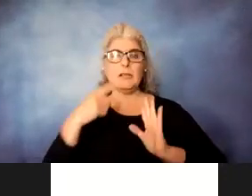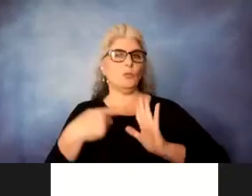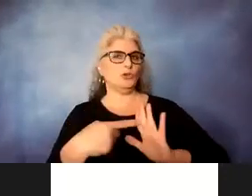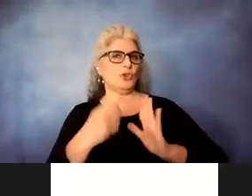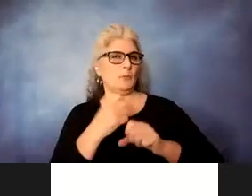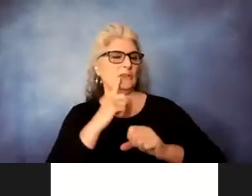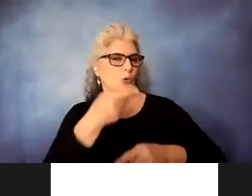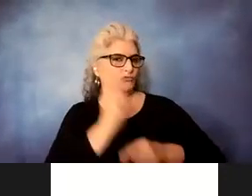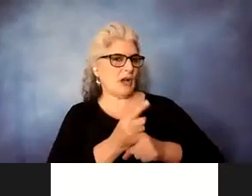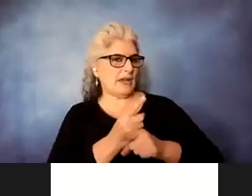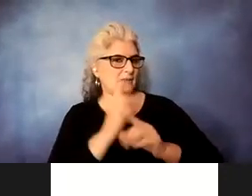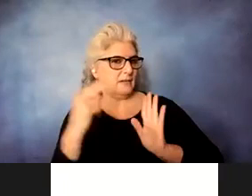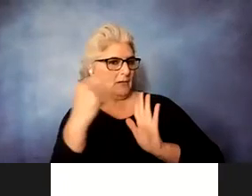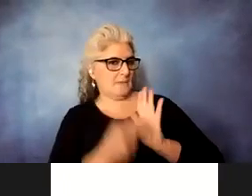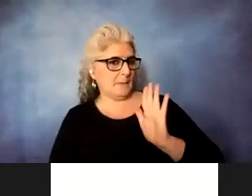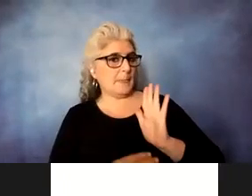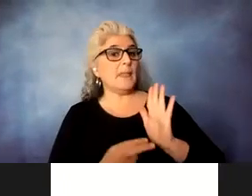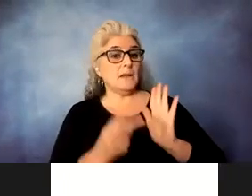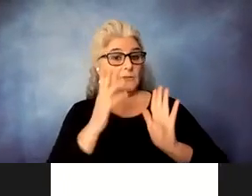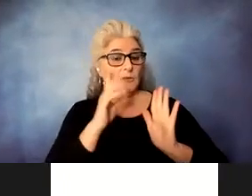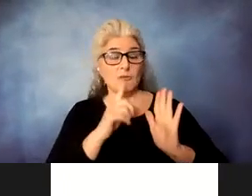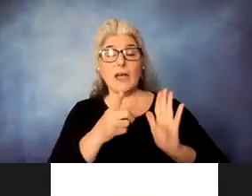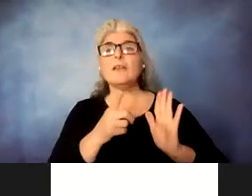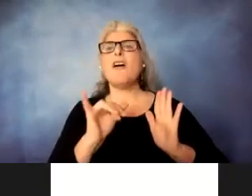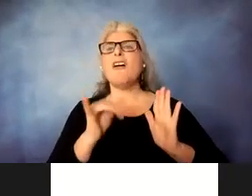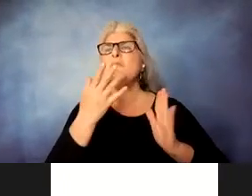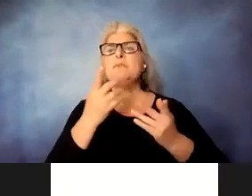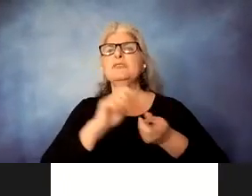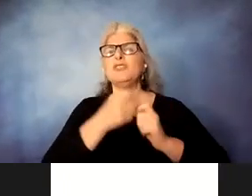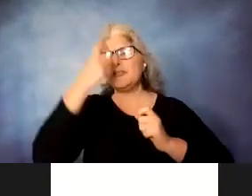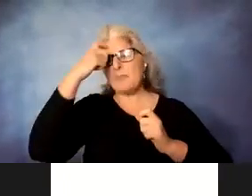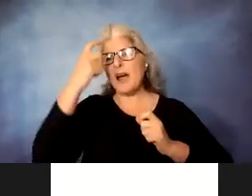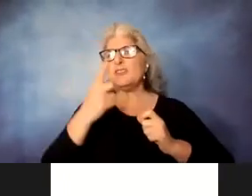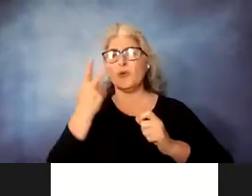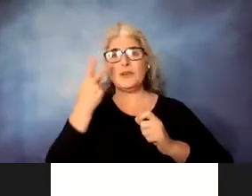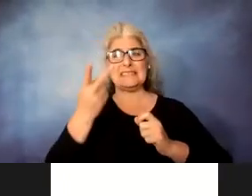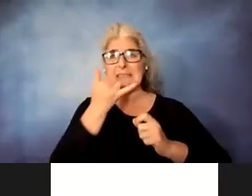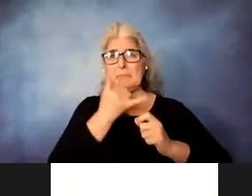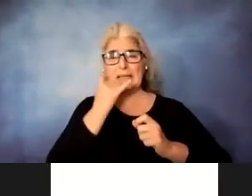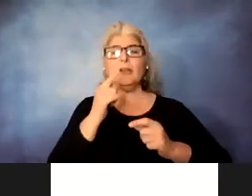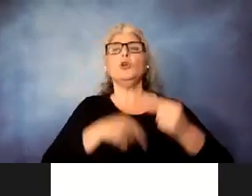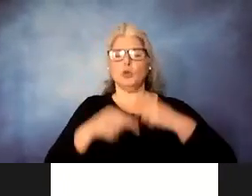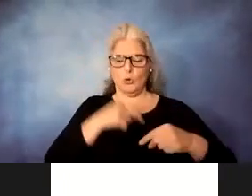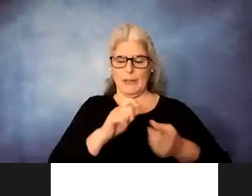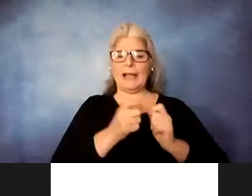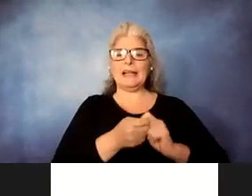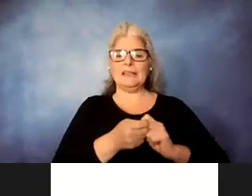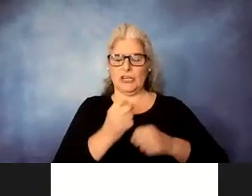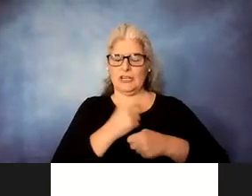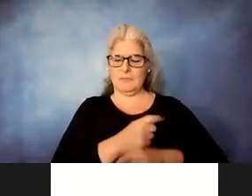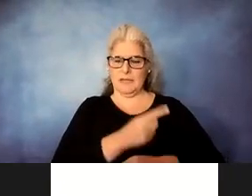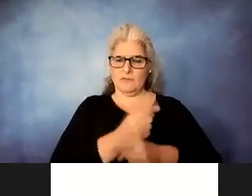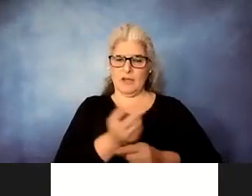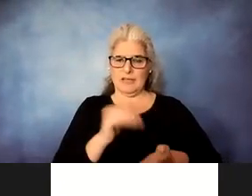their selections. And if the voter is able to go back and make any changes before the BMD marks their ballot. The image on